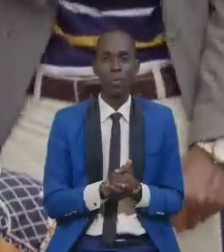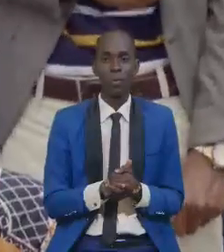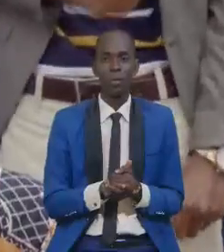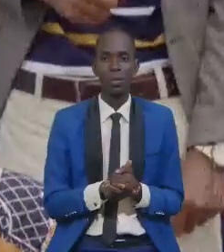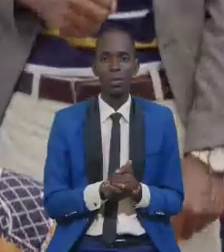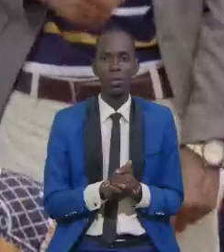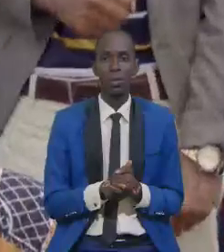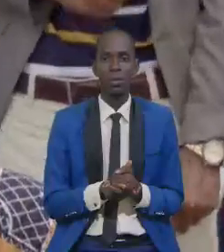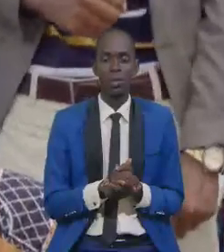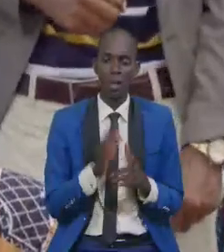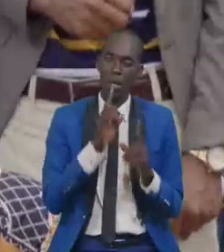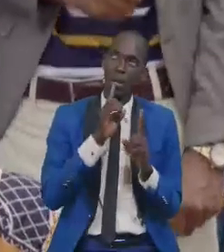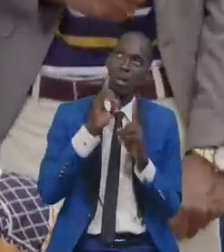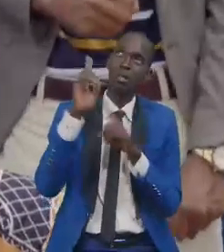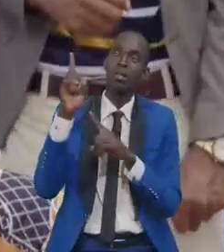Respond.